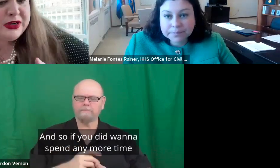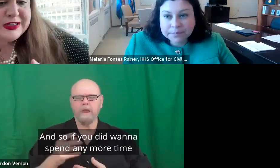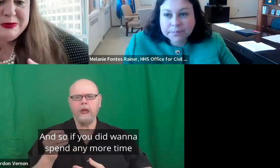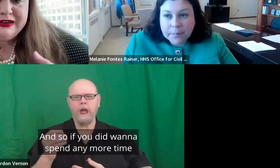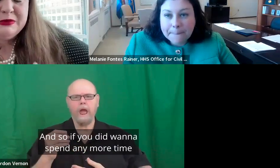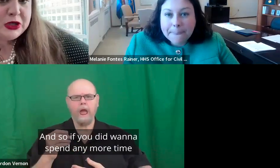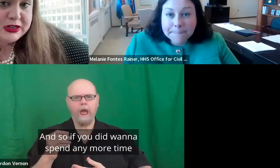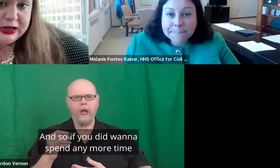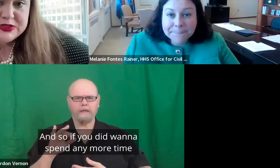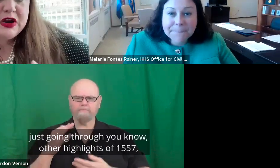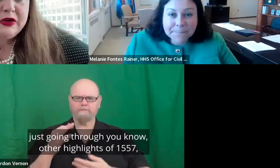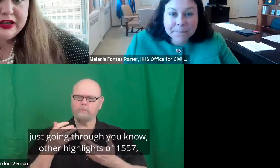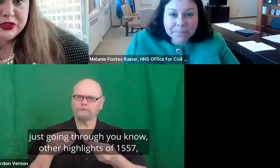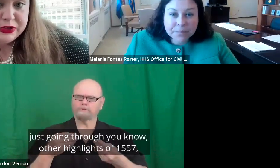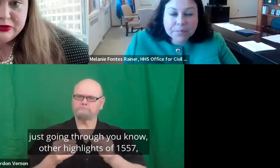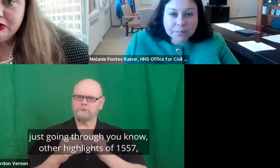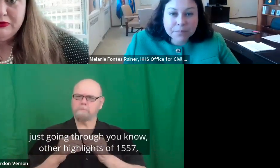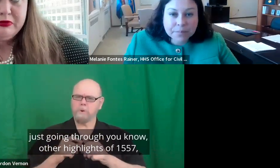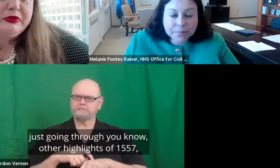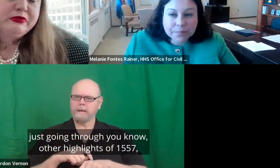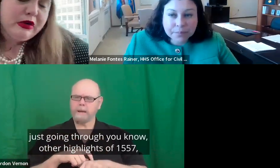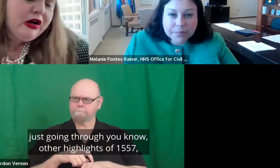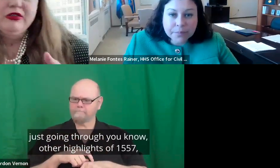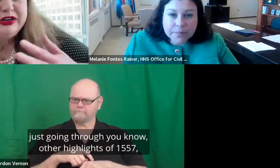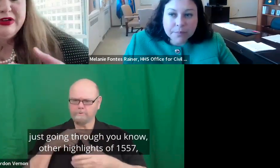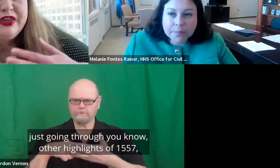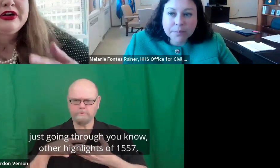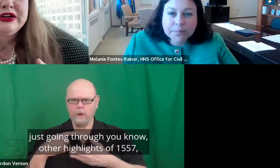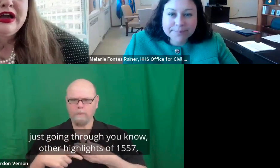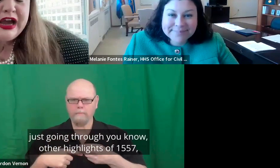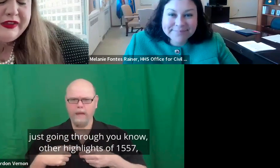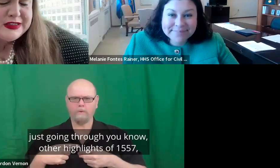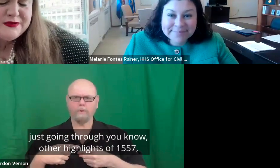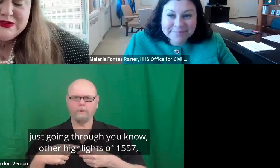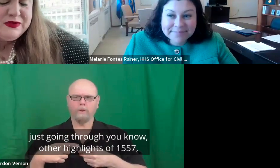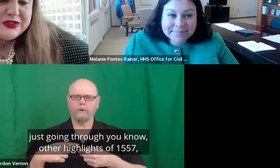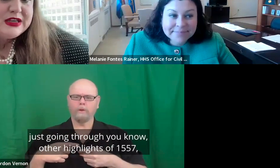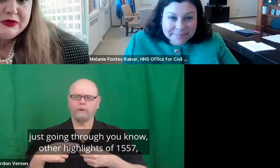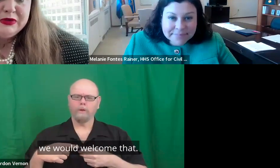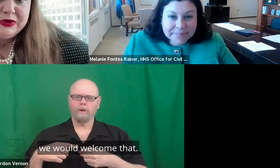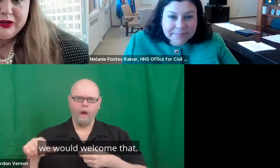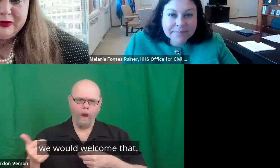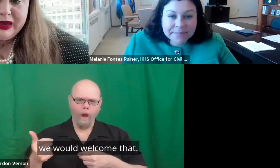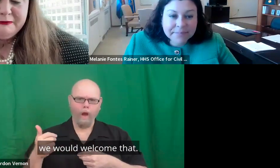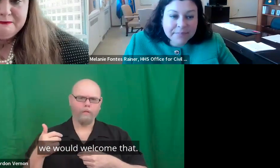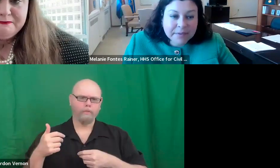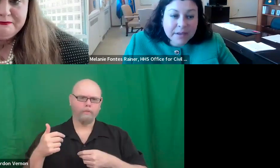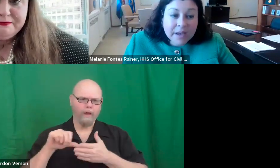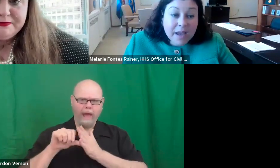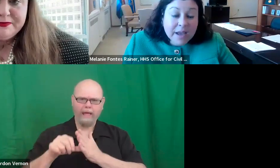you did want to spend any more time just going through all, other highlights of 1557, we would welcome